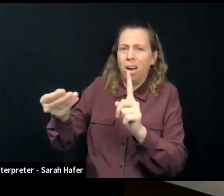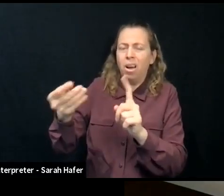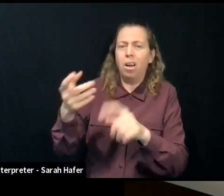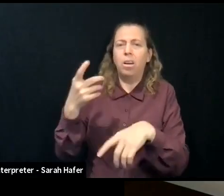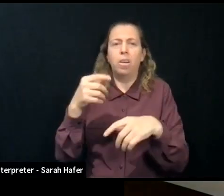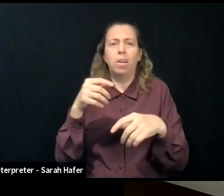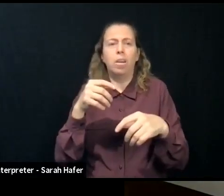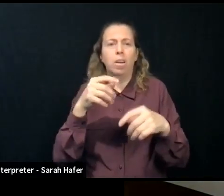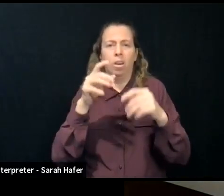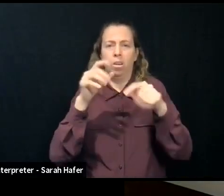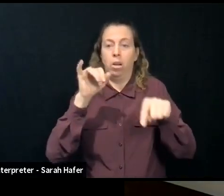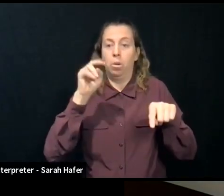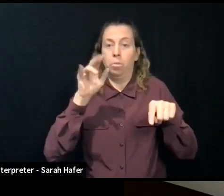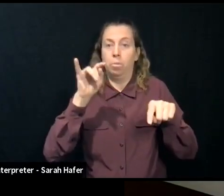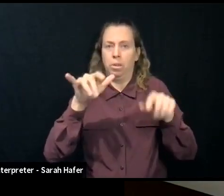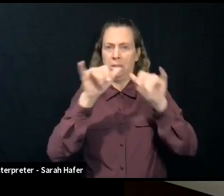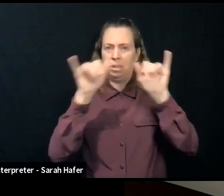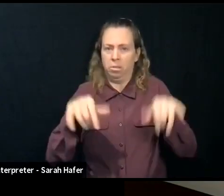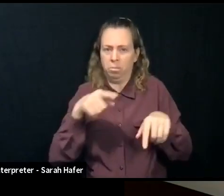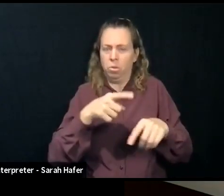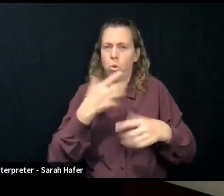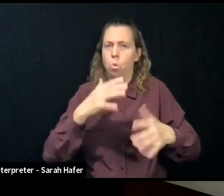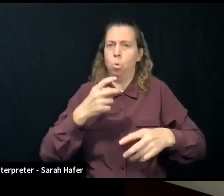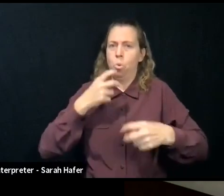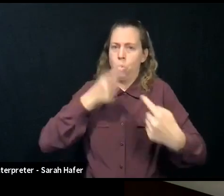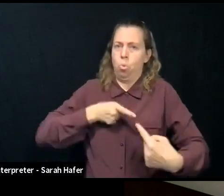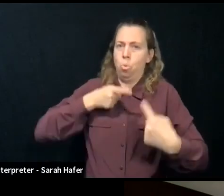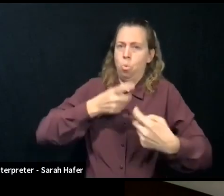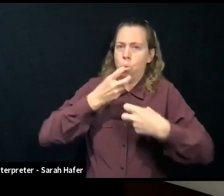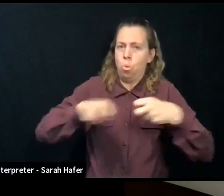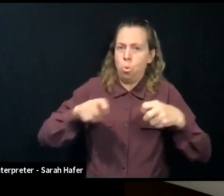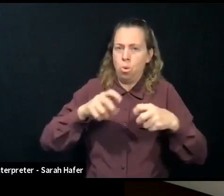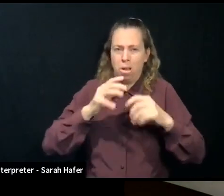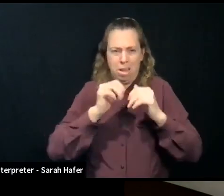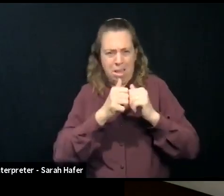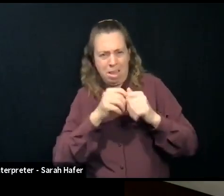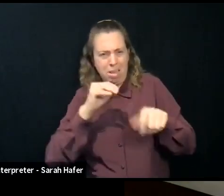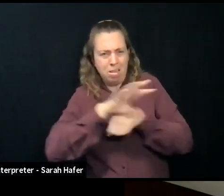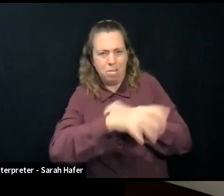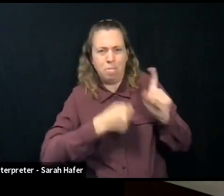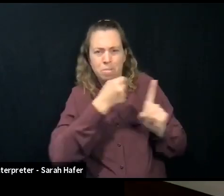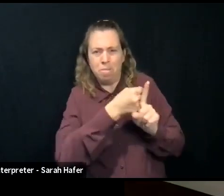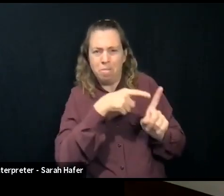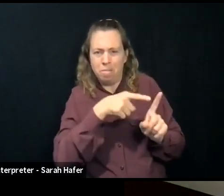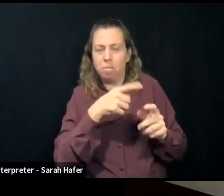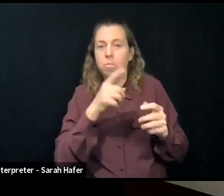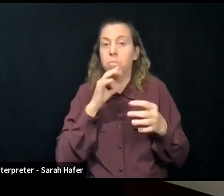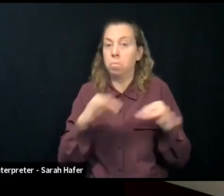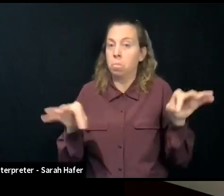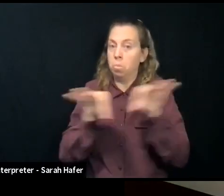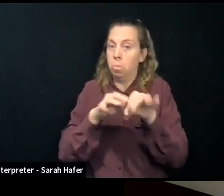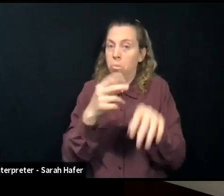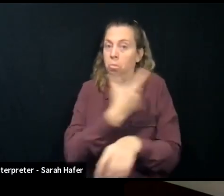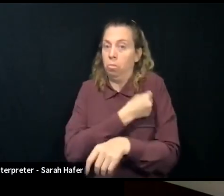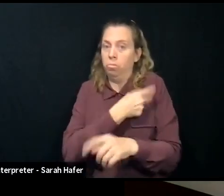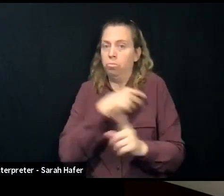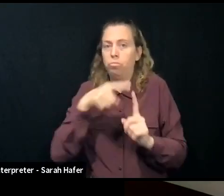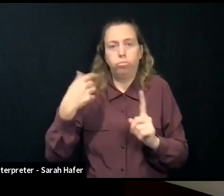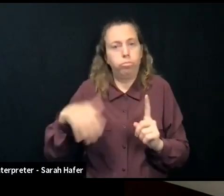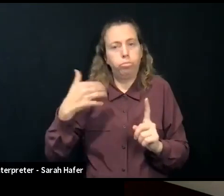infected. This is why vaccinations are so important. It stops the virus from spreading and evolving. As Dr. Sutton noted,